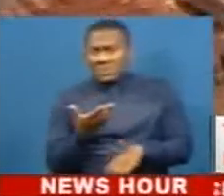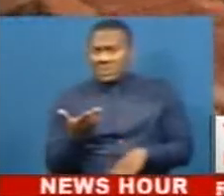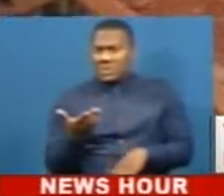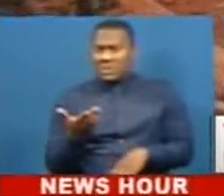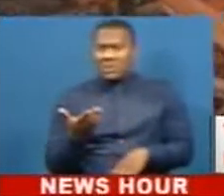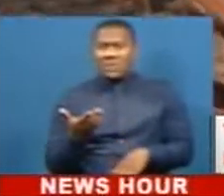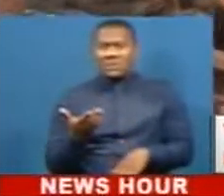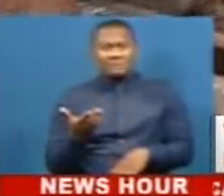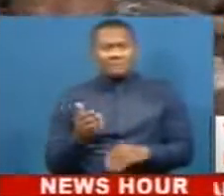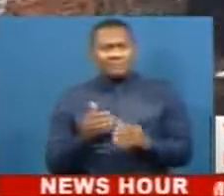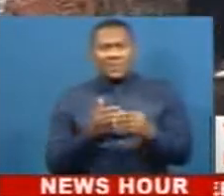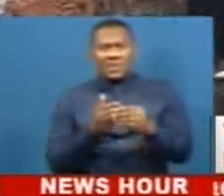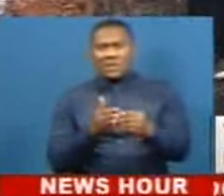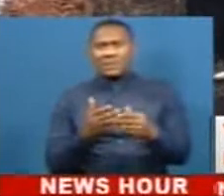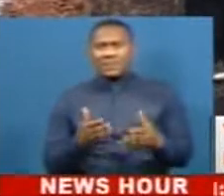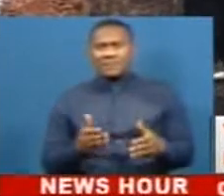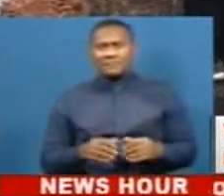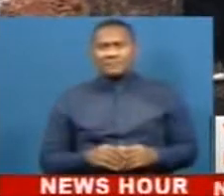of leadership.